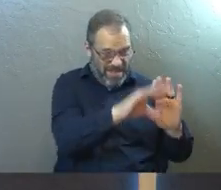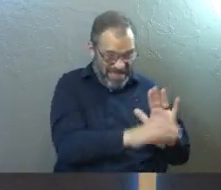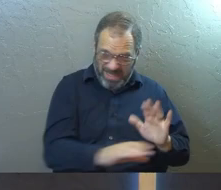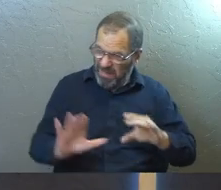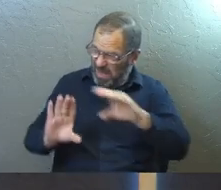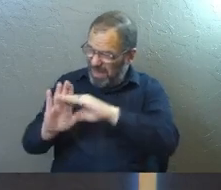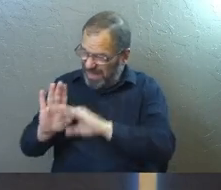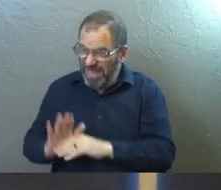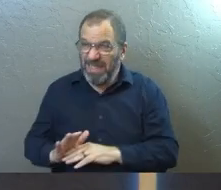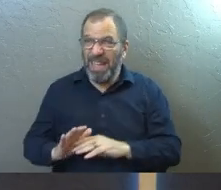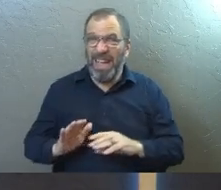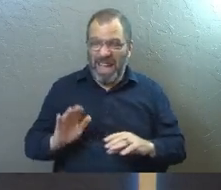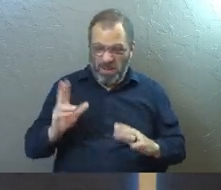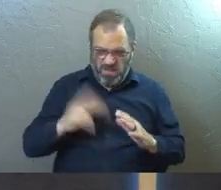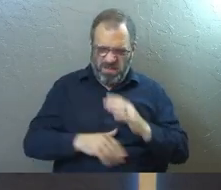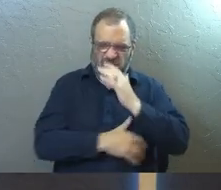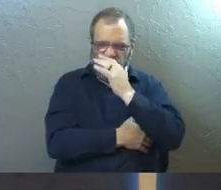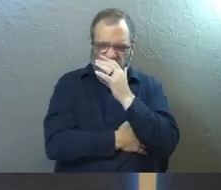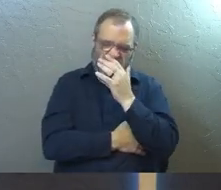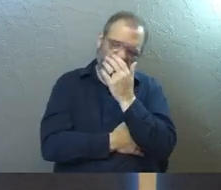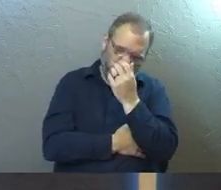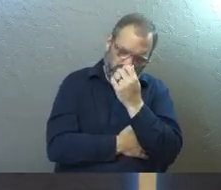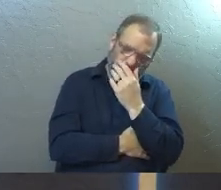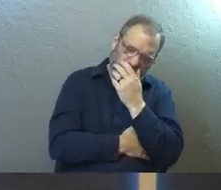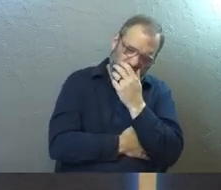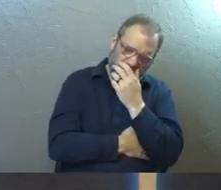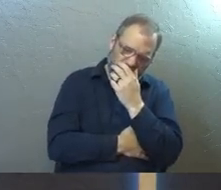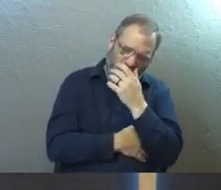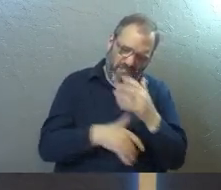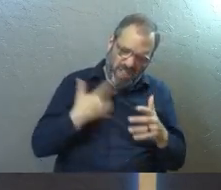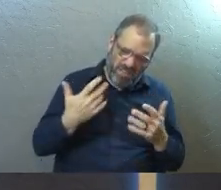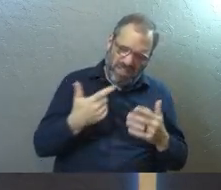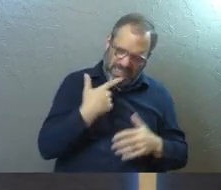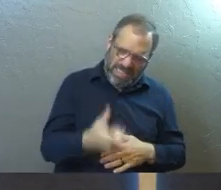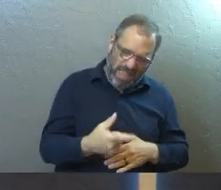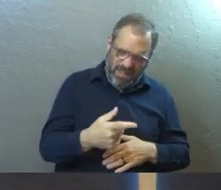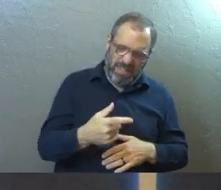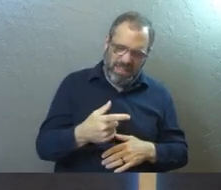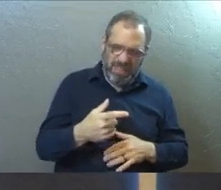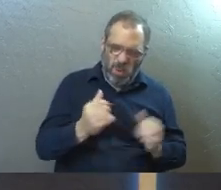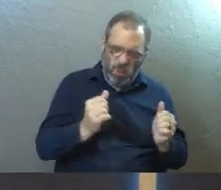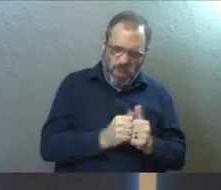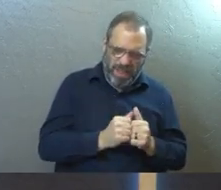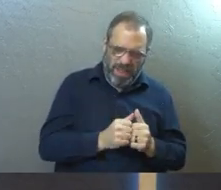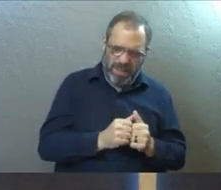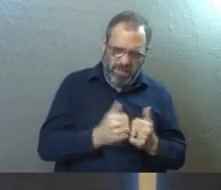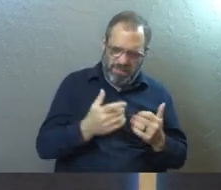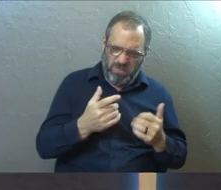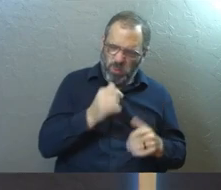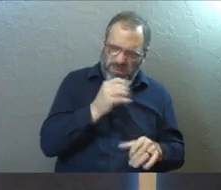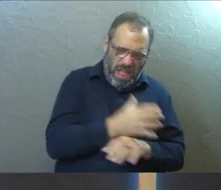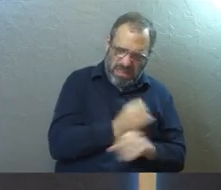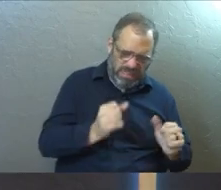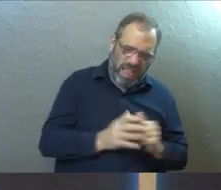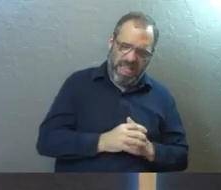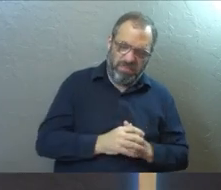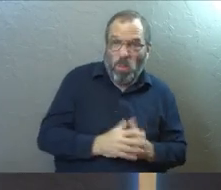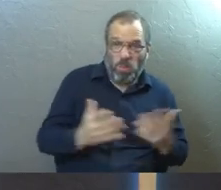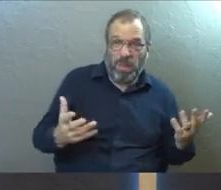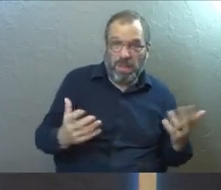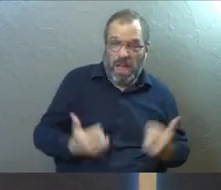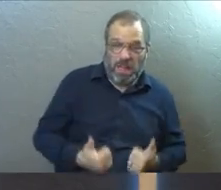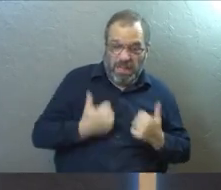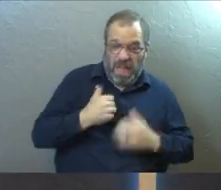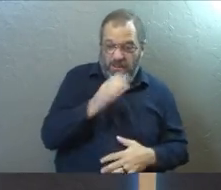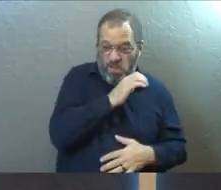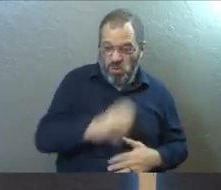And I'll be honest, when I first read through the text, I was a little bit like, man, this feels like something that you're talking about with somebody who doesn't know Jesus. Just be real. It's like, what does